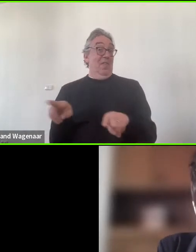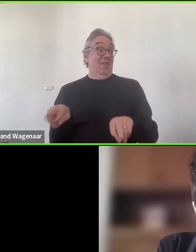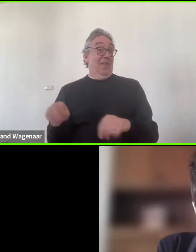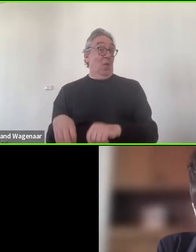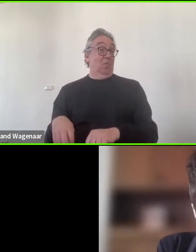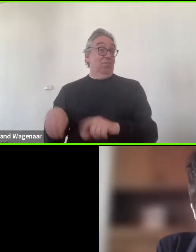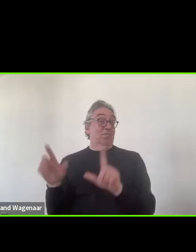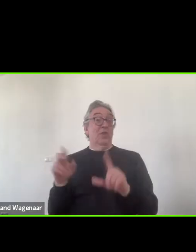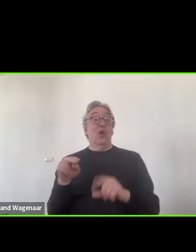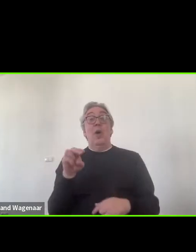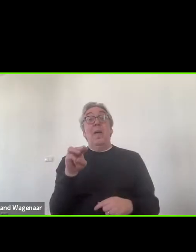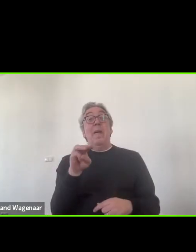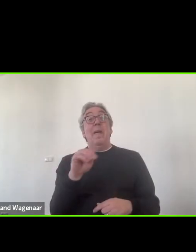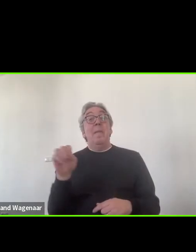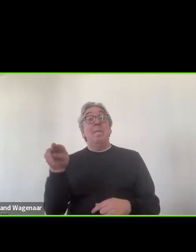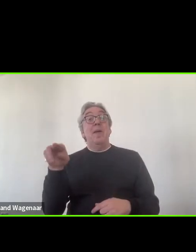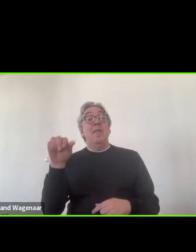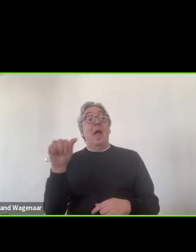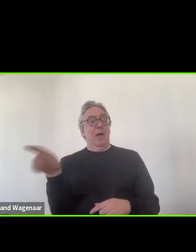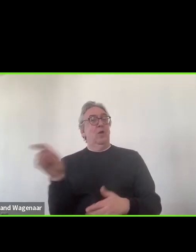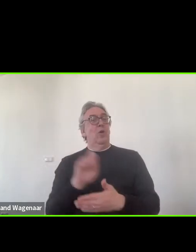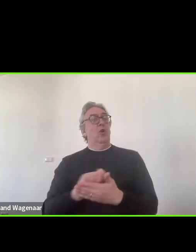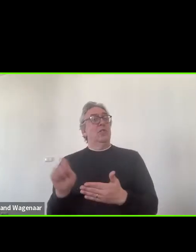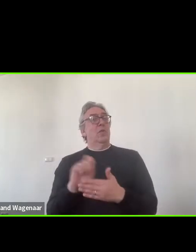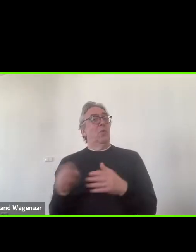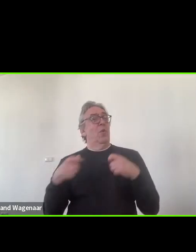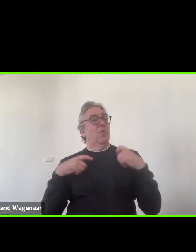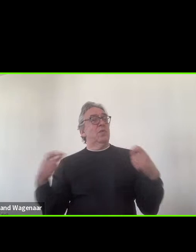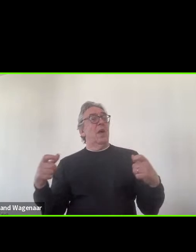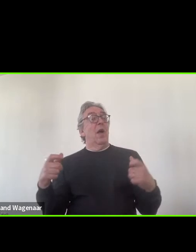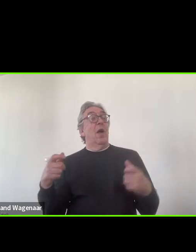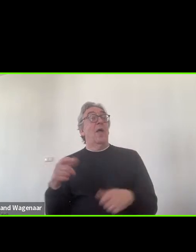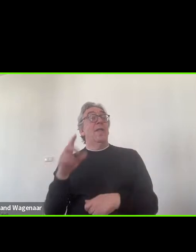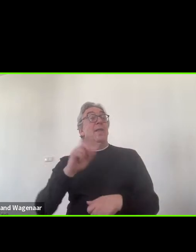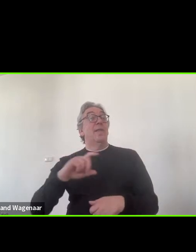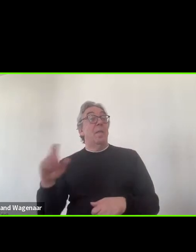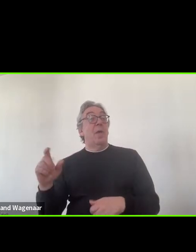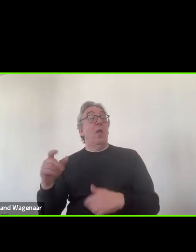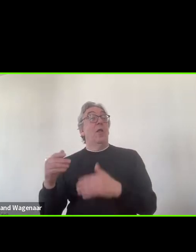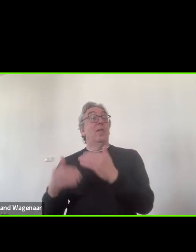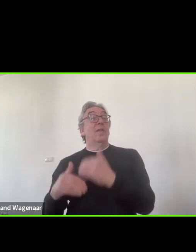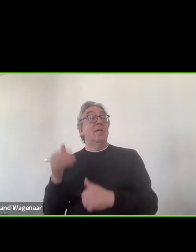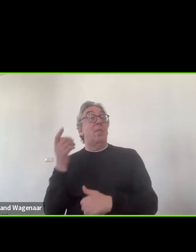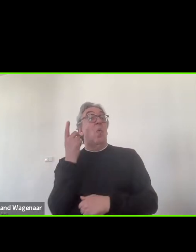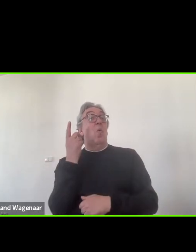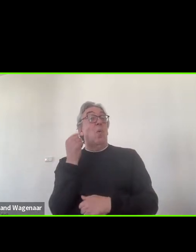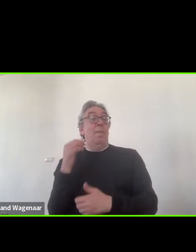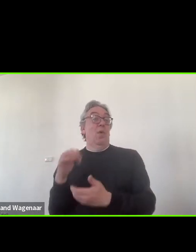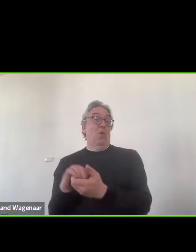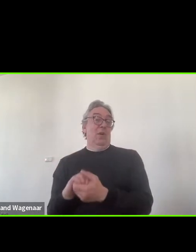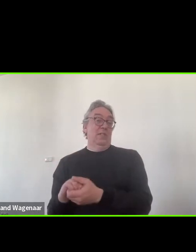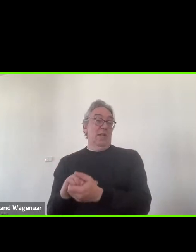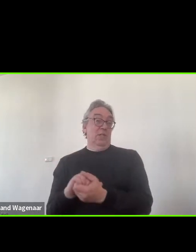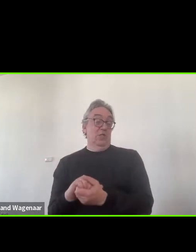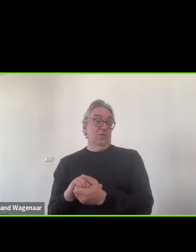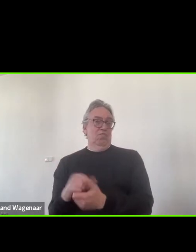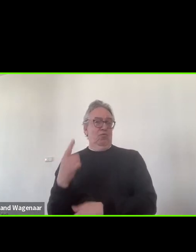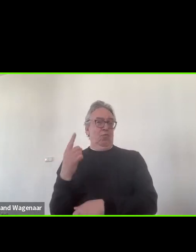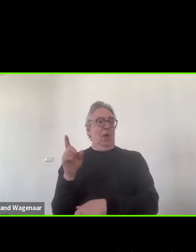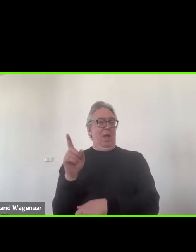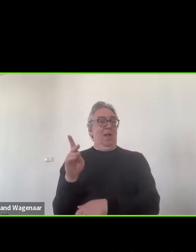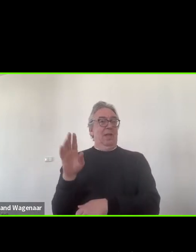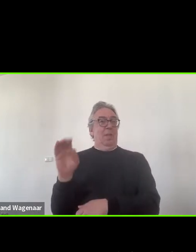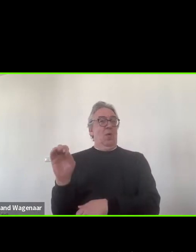message by Meena Paudel, Secretary General from the Nepal Disabled Women Association, one of the organizations of persons with disabilities